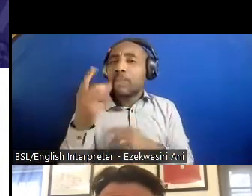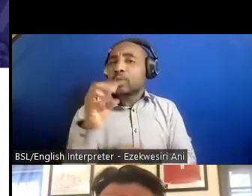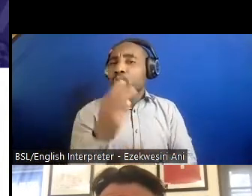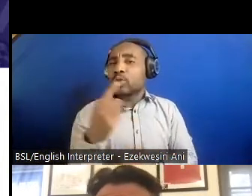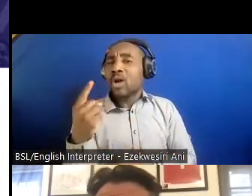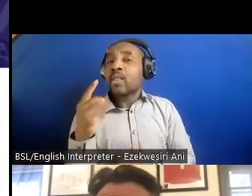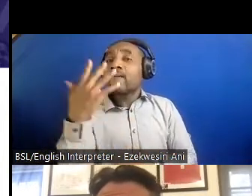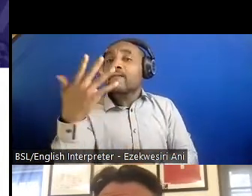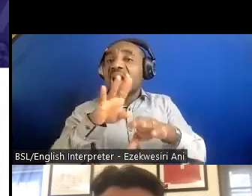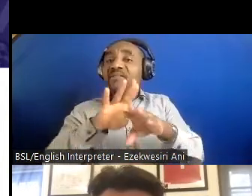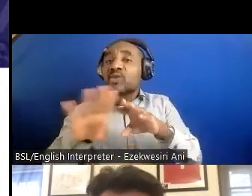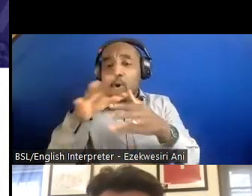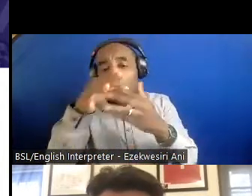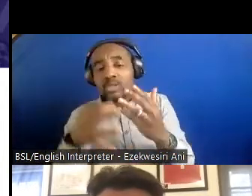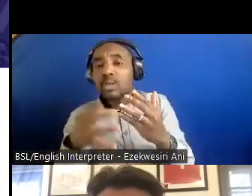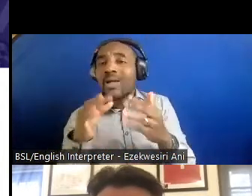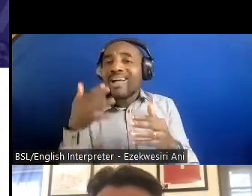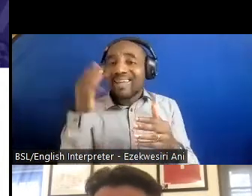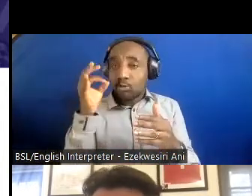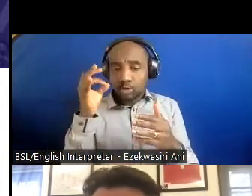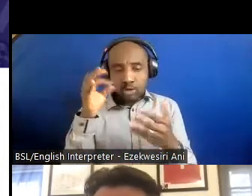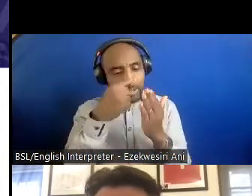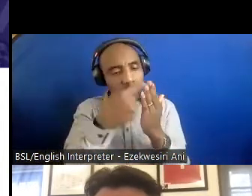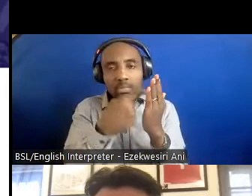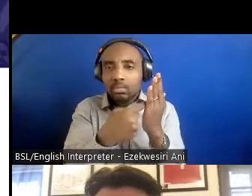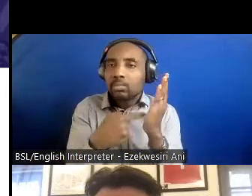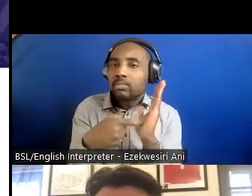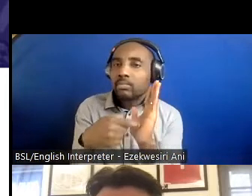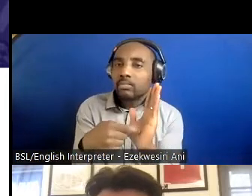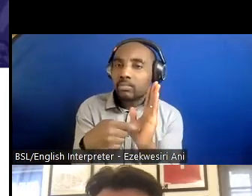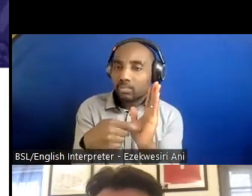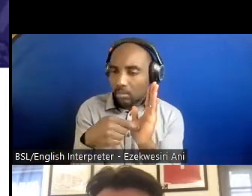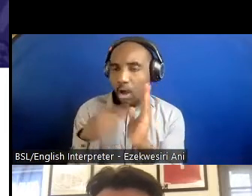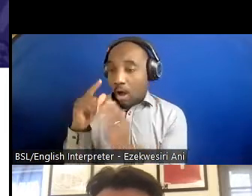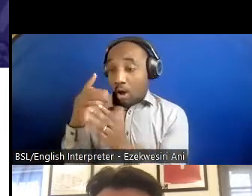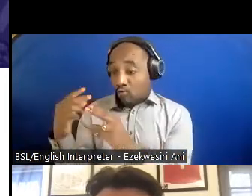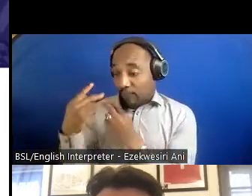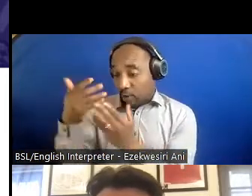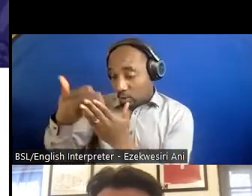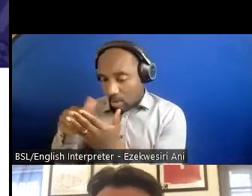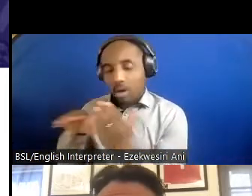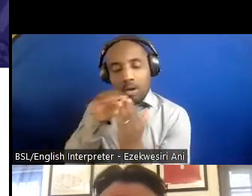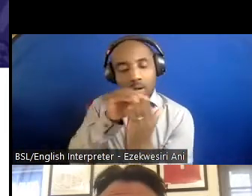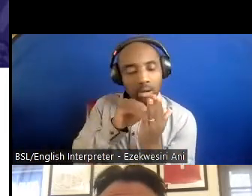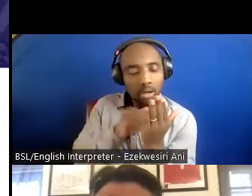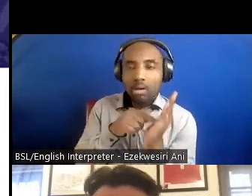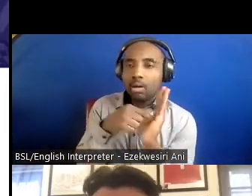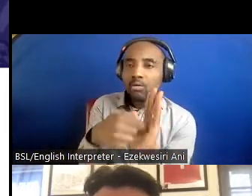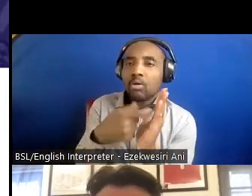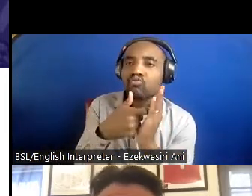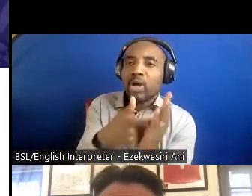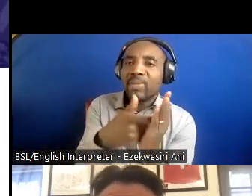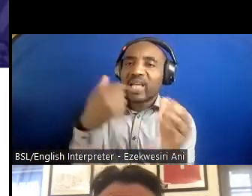councils outlined the current actions being taken to address the recommendations from the review. Sport England has